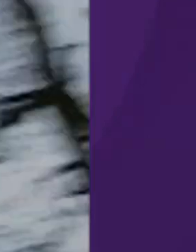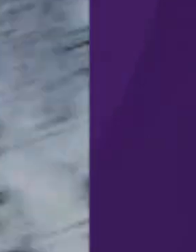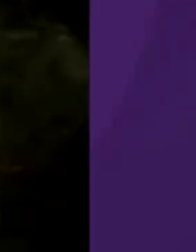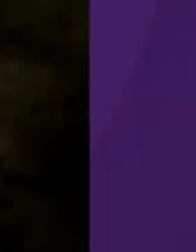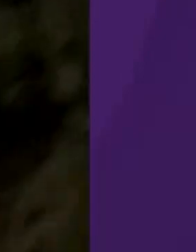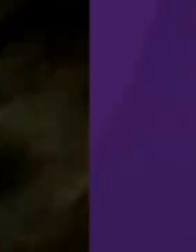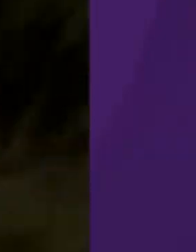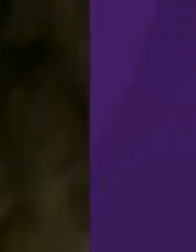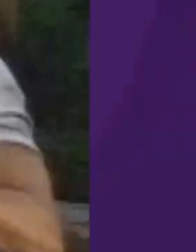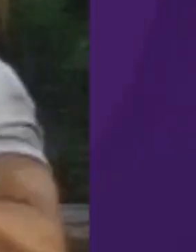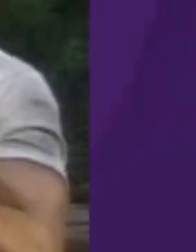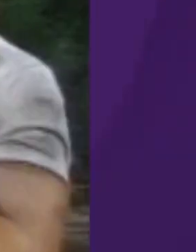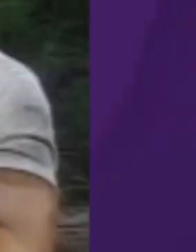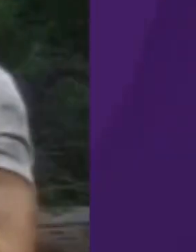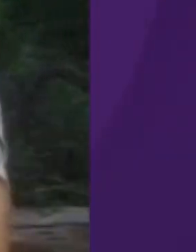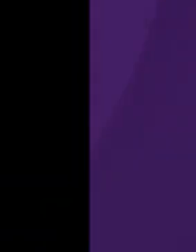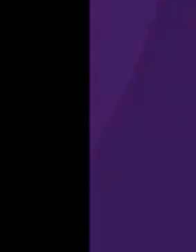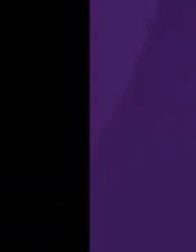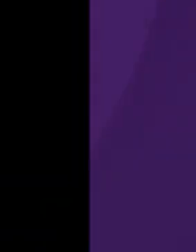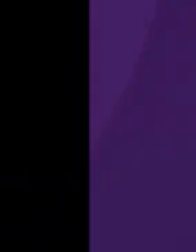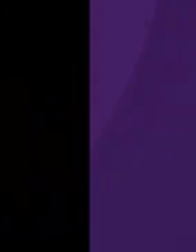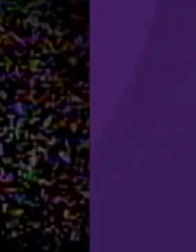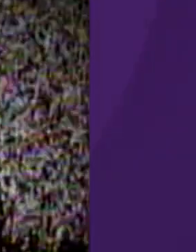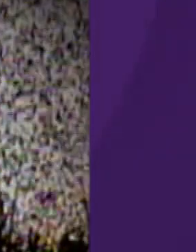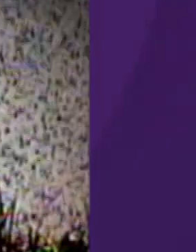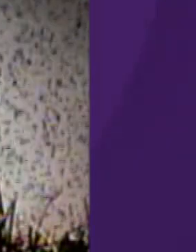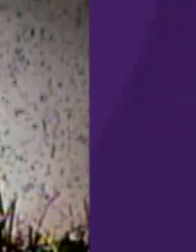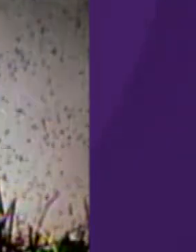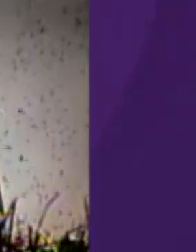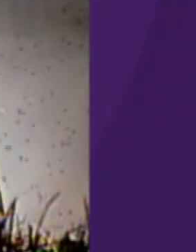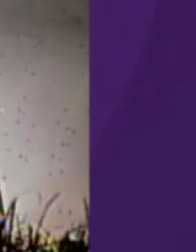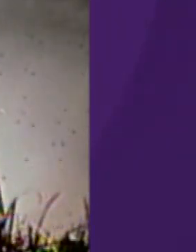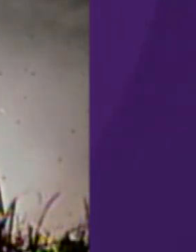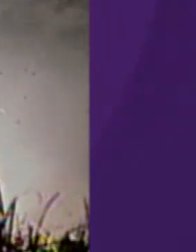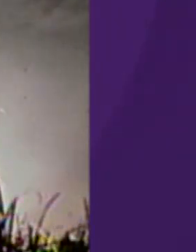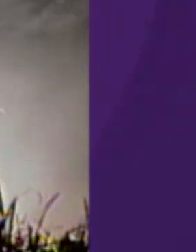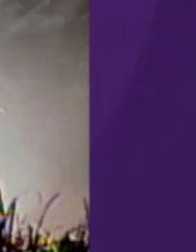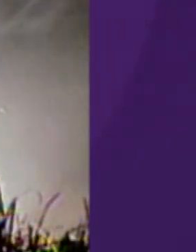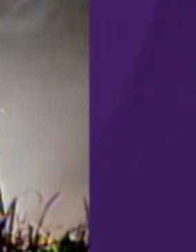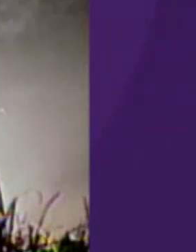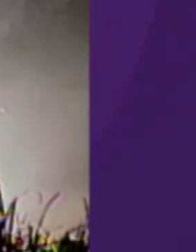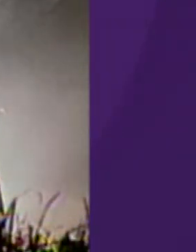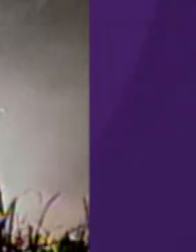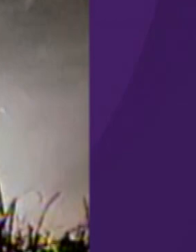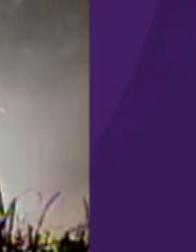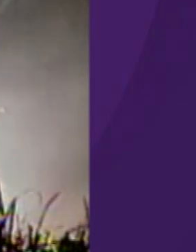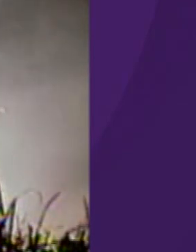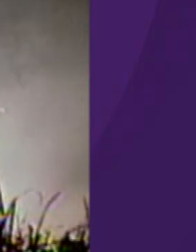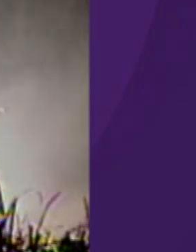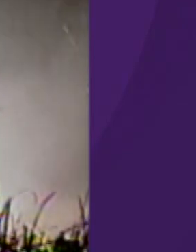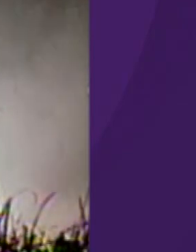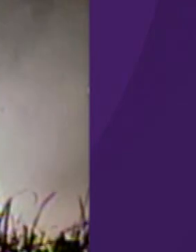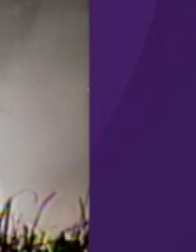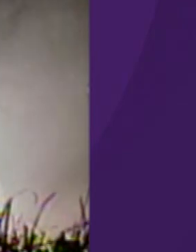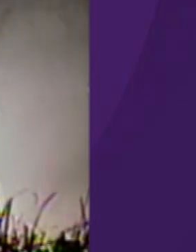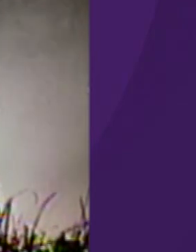and action. He always lives an adventure. His name is Dizzy